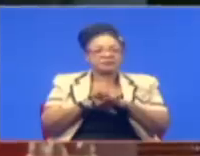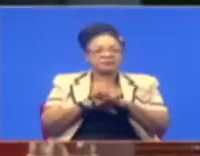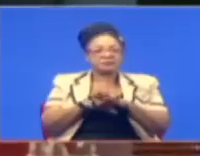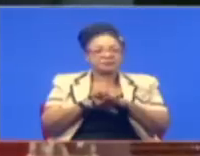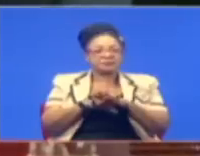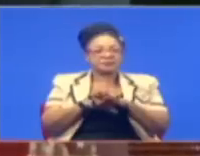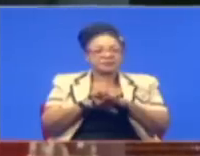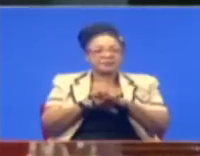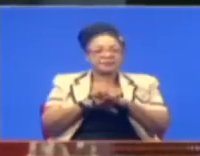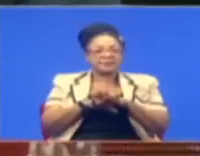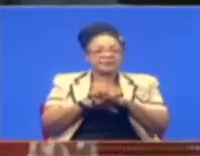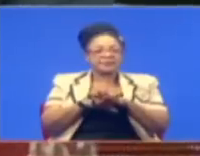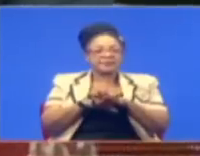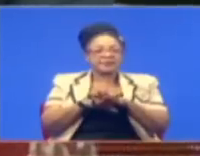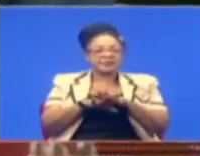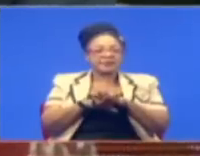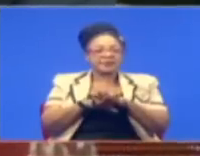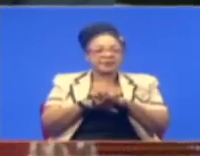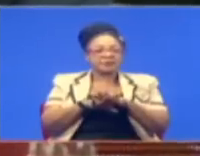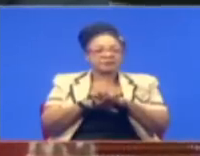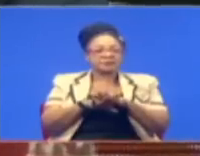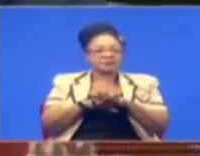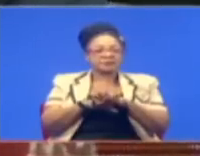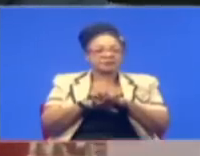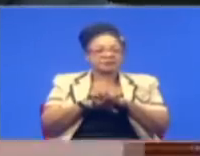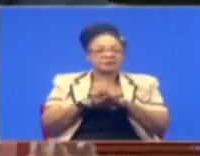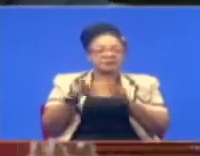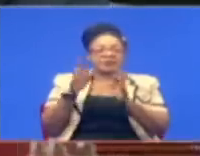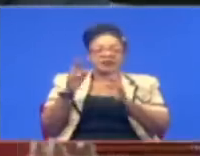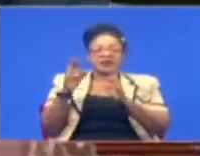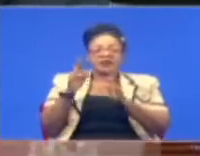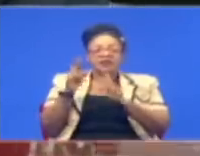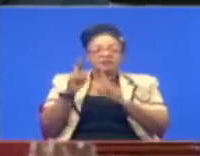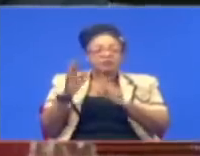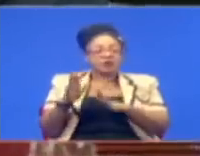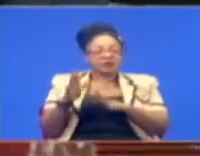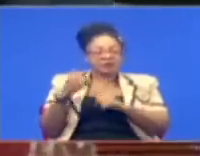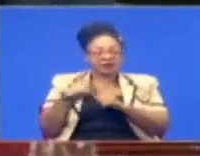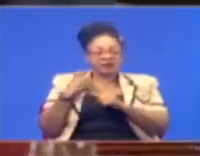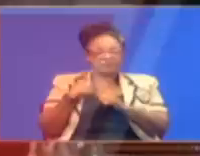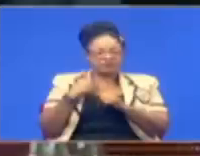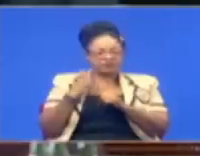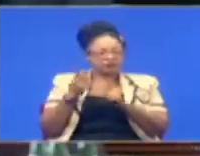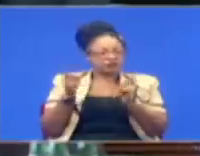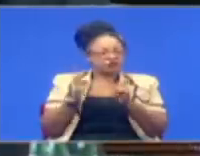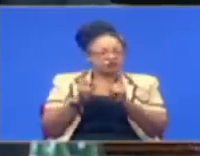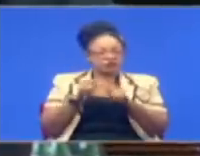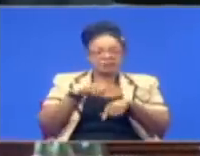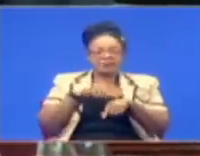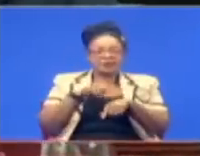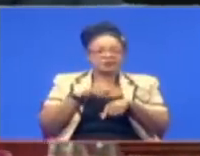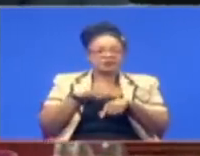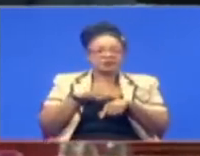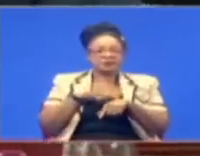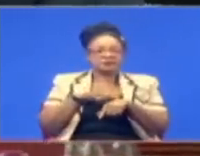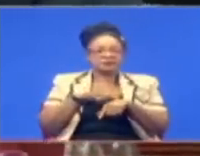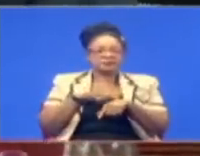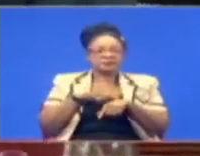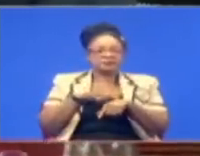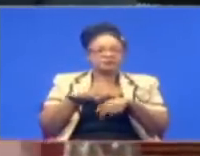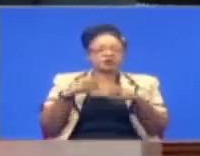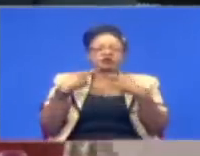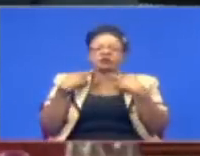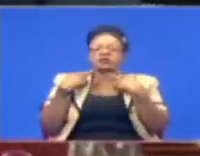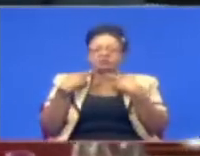The respondent has a very short period to answer hundreds and hundreds